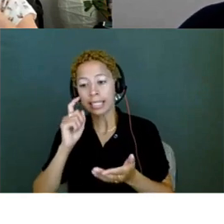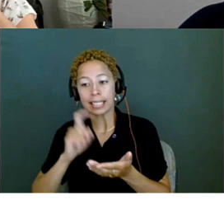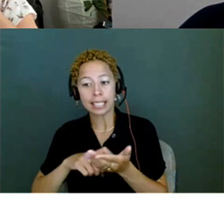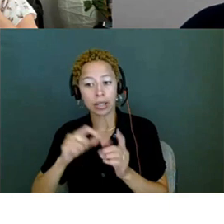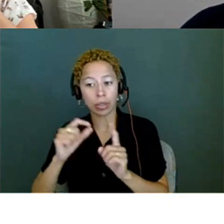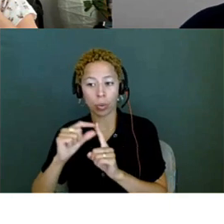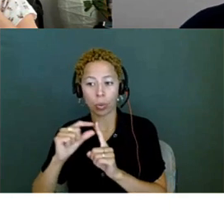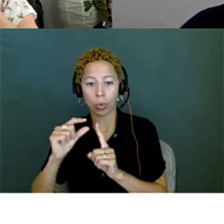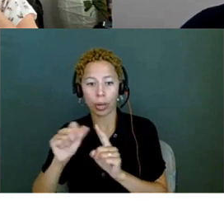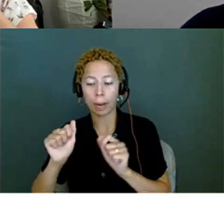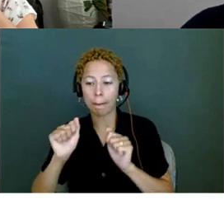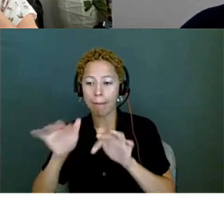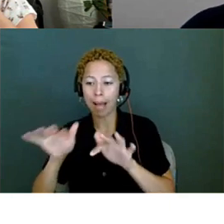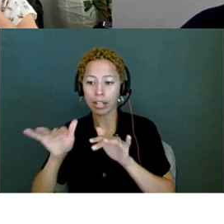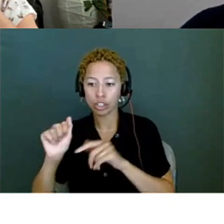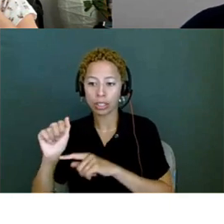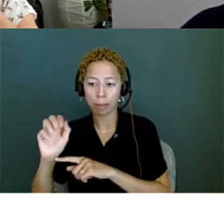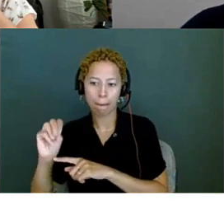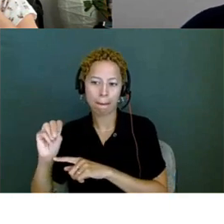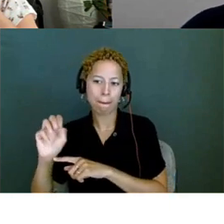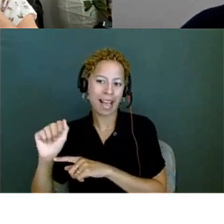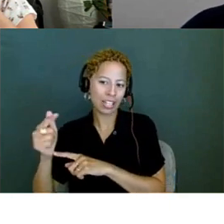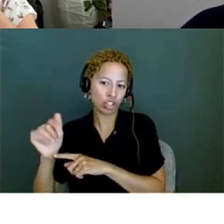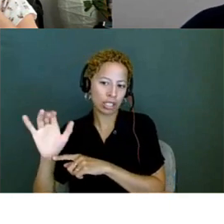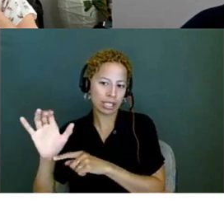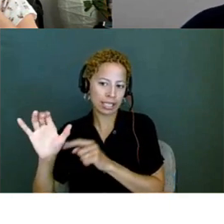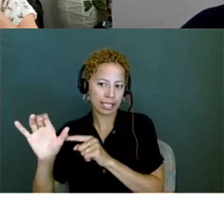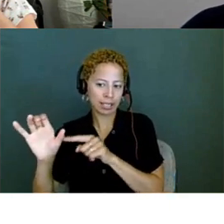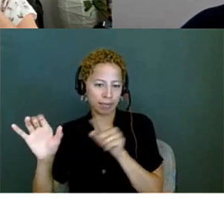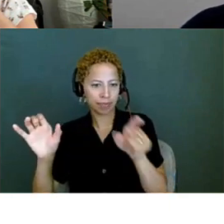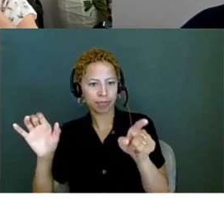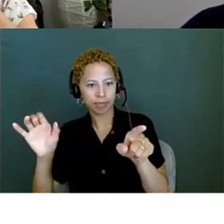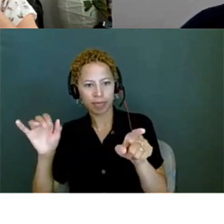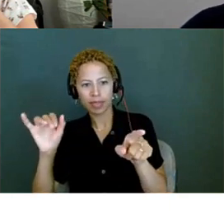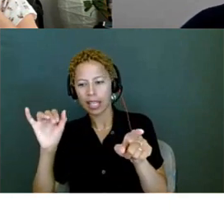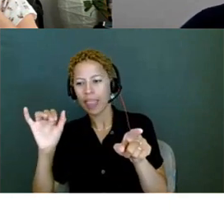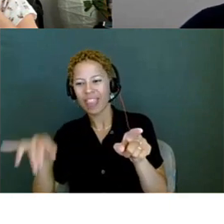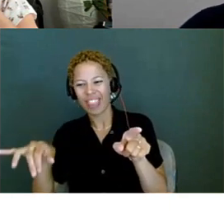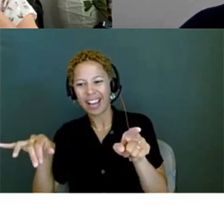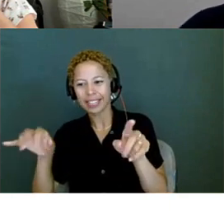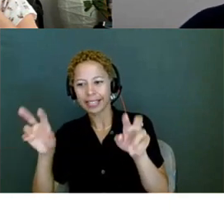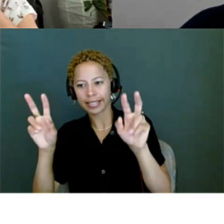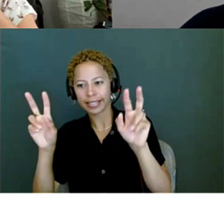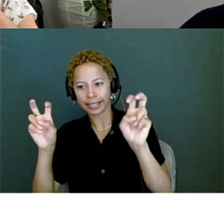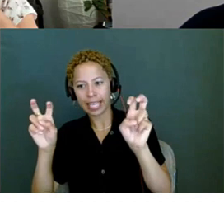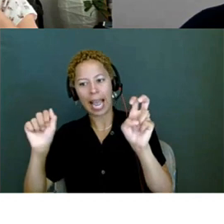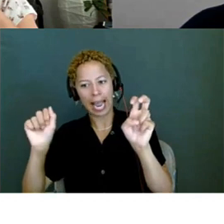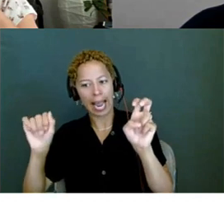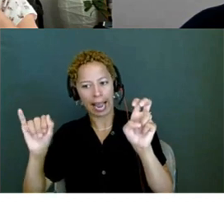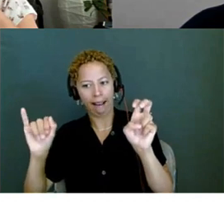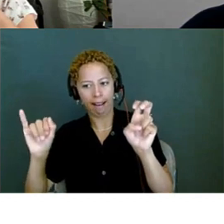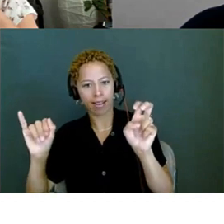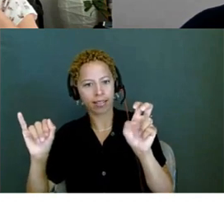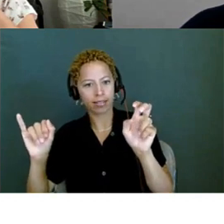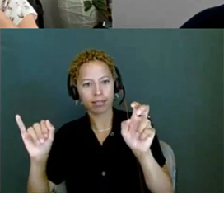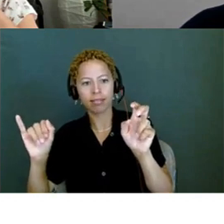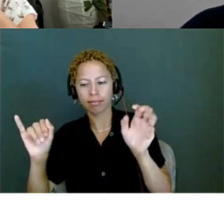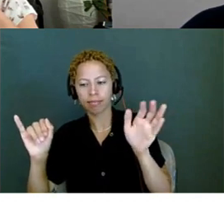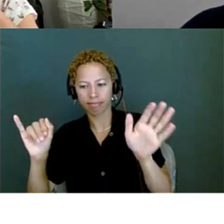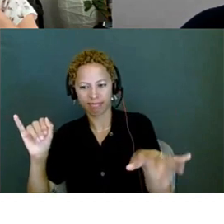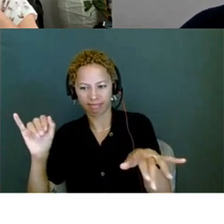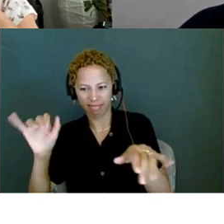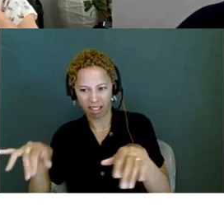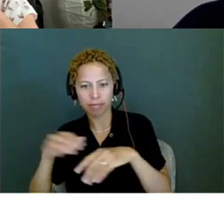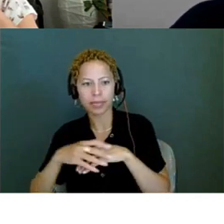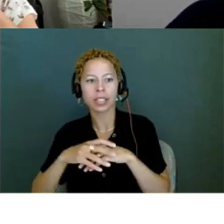things, and magic in Canva is what they're using for the word AI. So, like I said, it